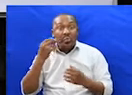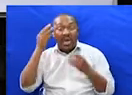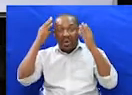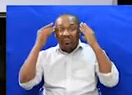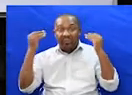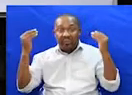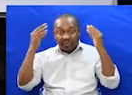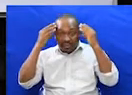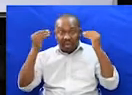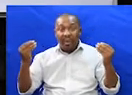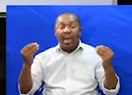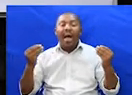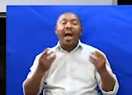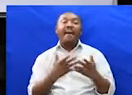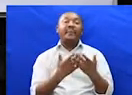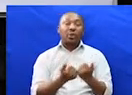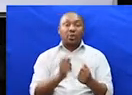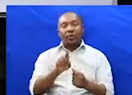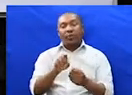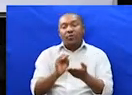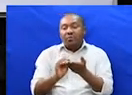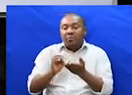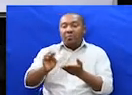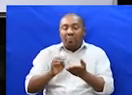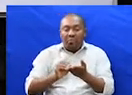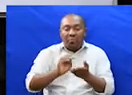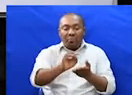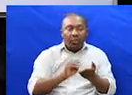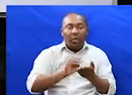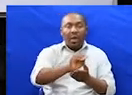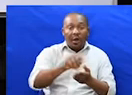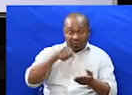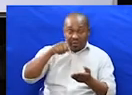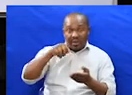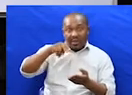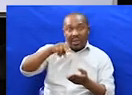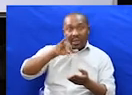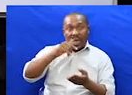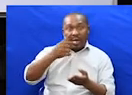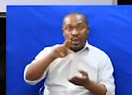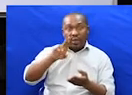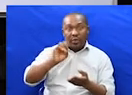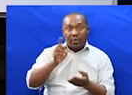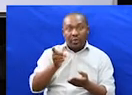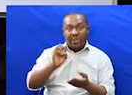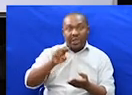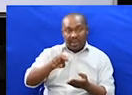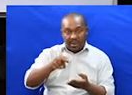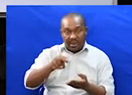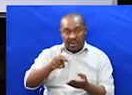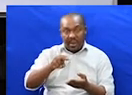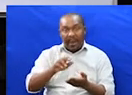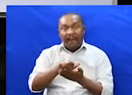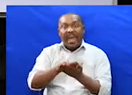certain specific arrangement of these nitrogen bases or organic bases. So where